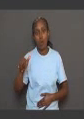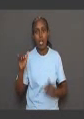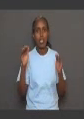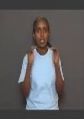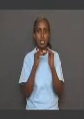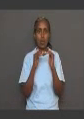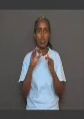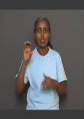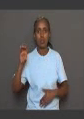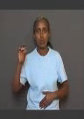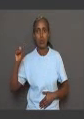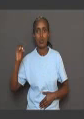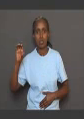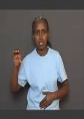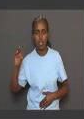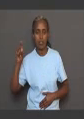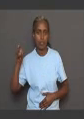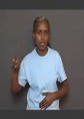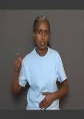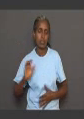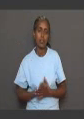equals cosecant x.